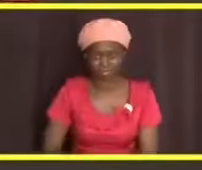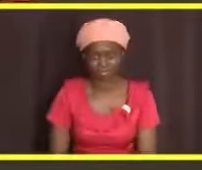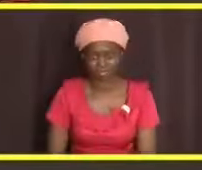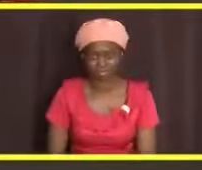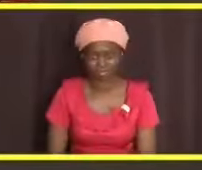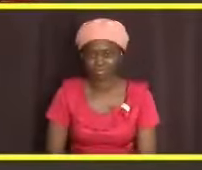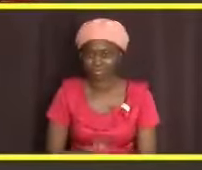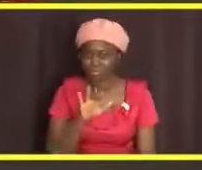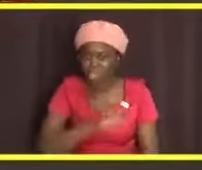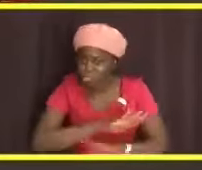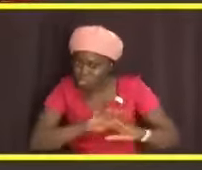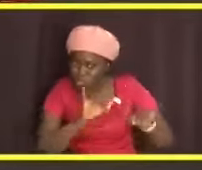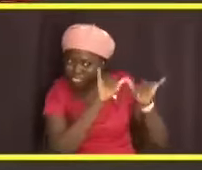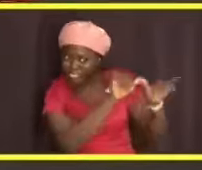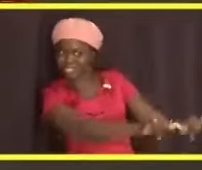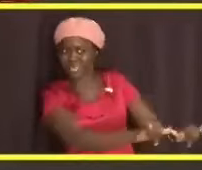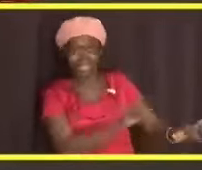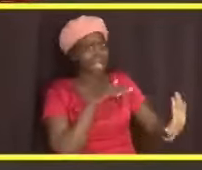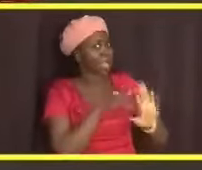Don't stay at home.